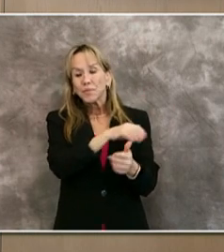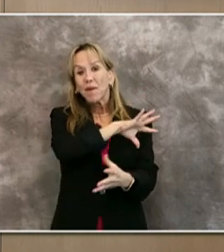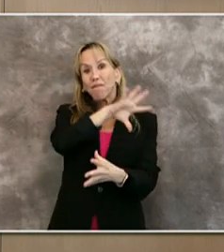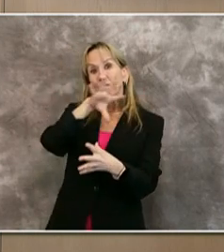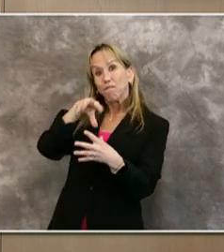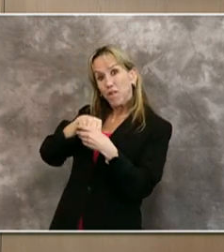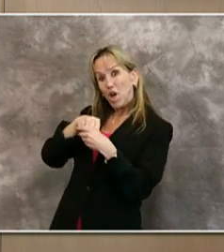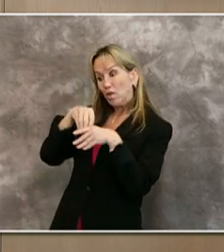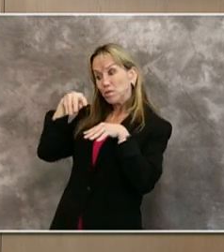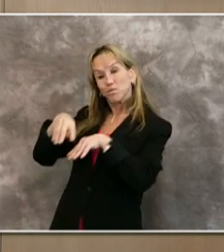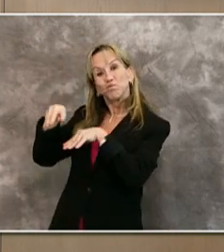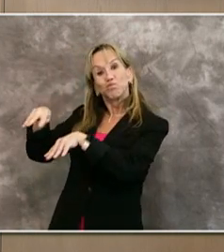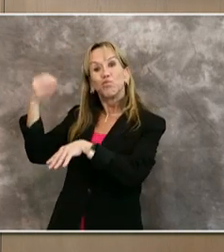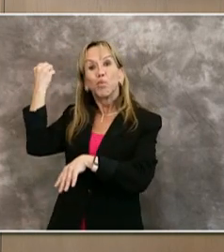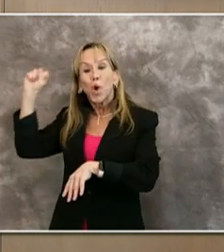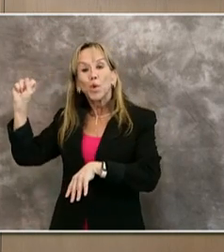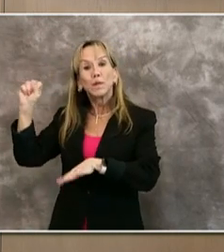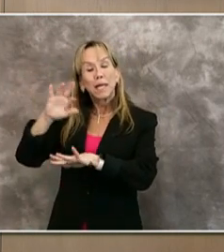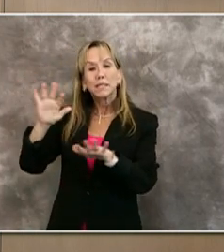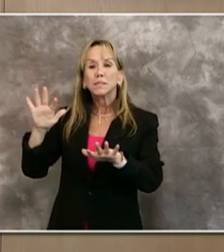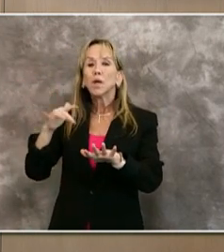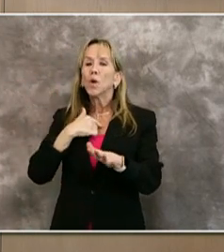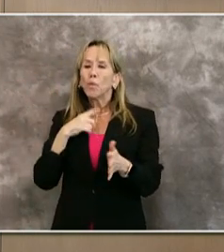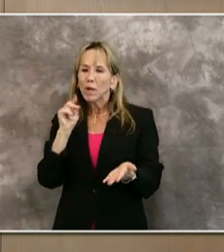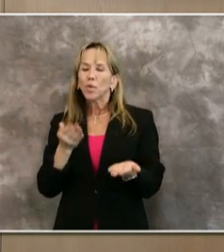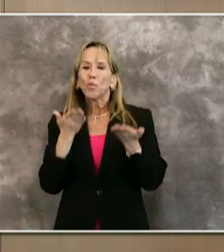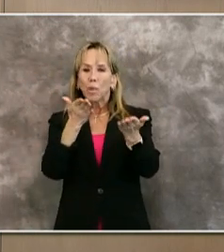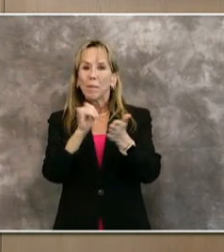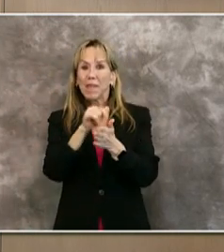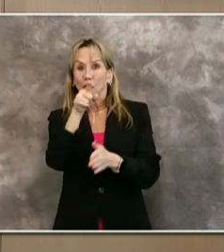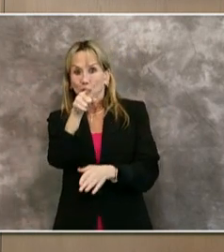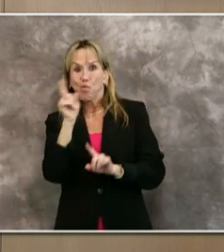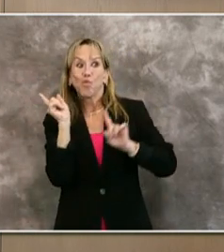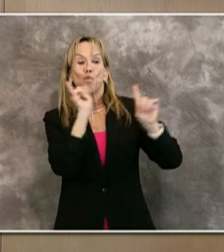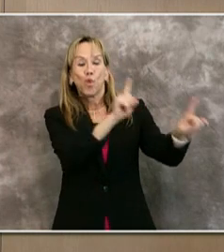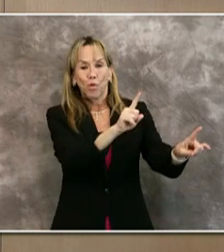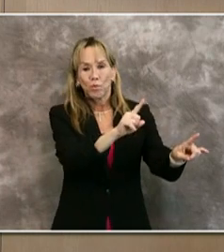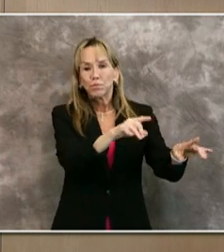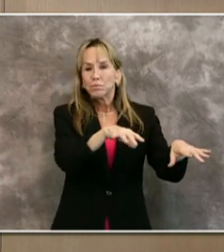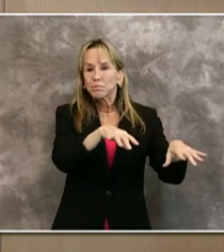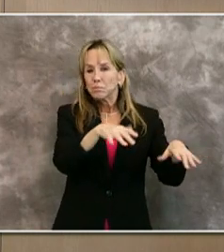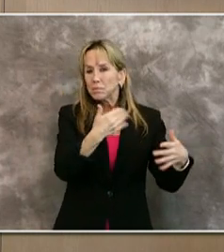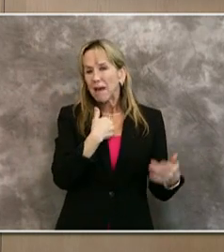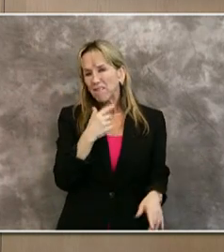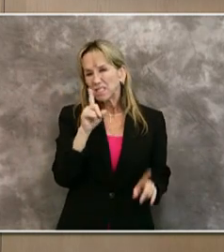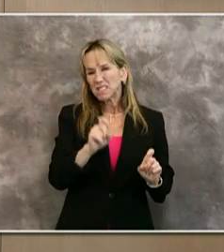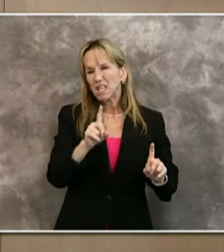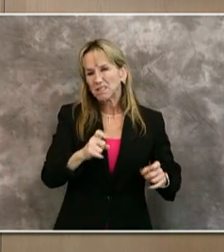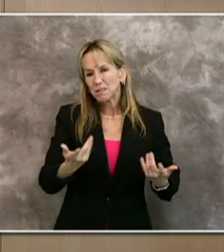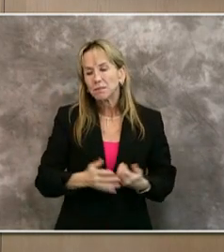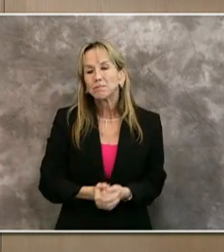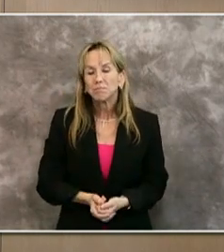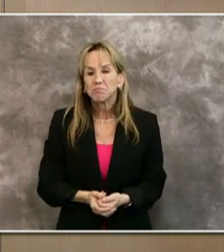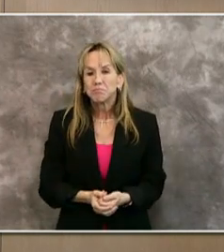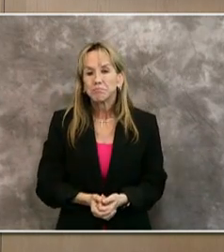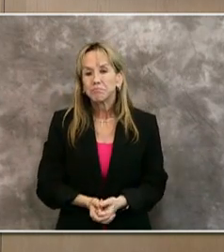protests, is to get tested. So that's the recommendation that's been made to the public. All right. Thank you, Dr. Wooten.